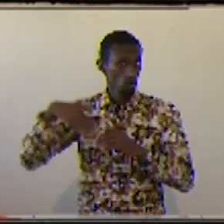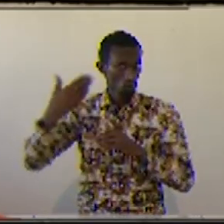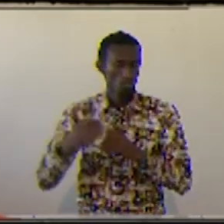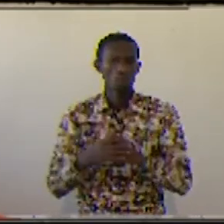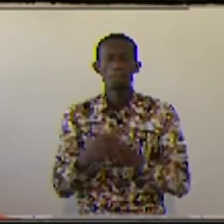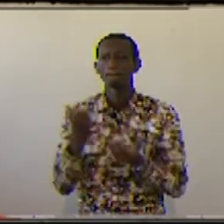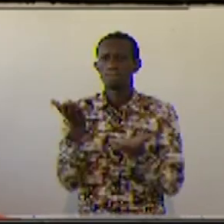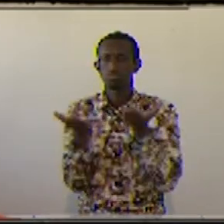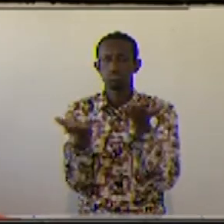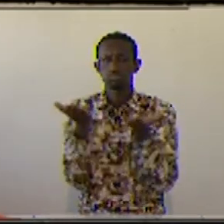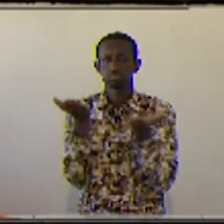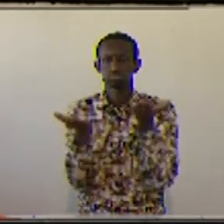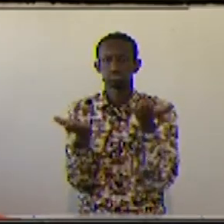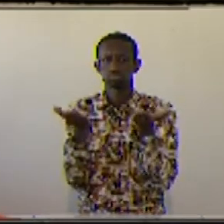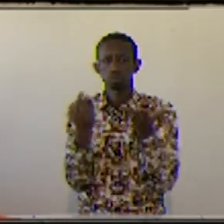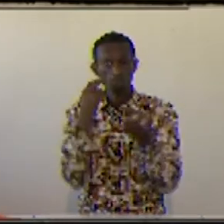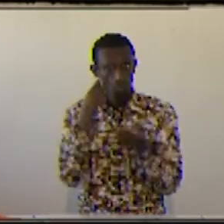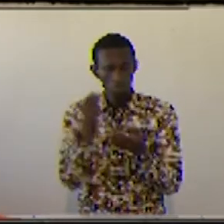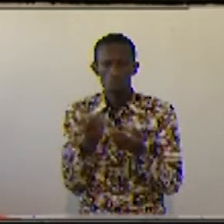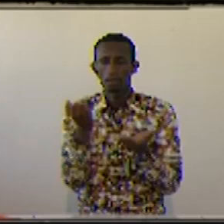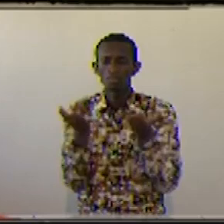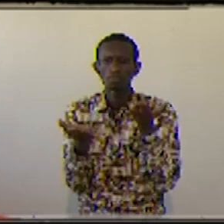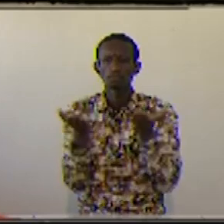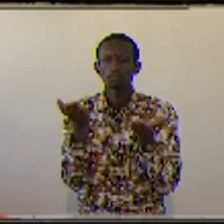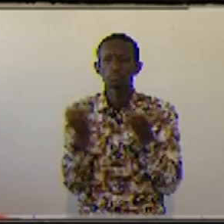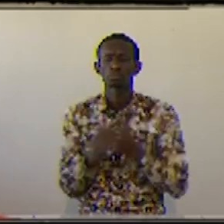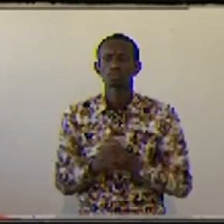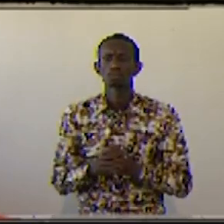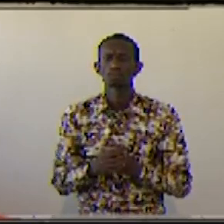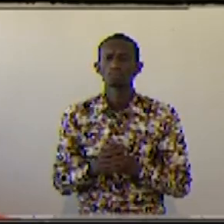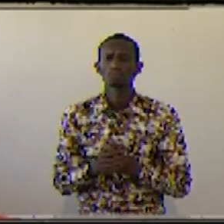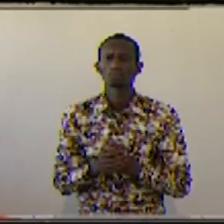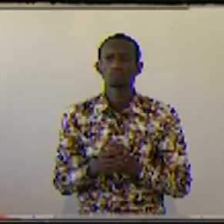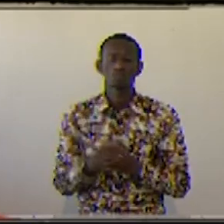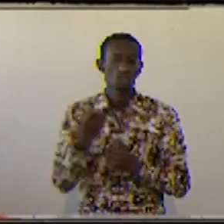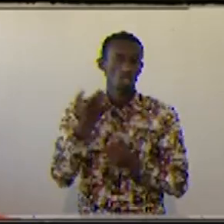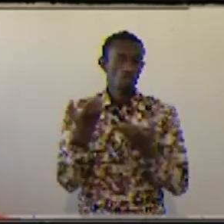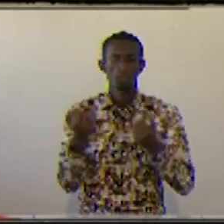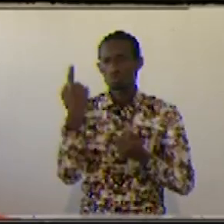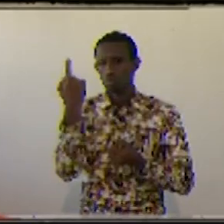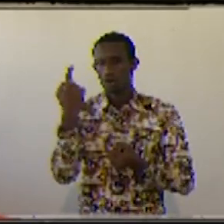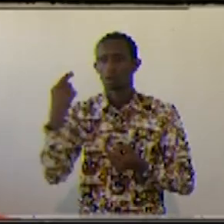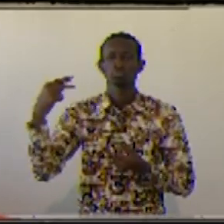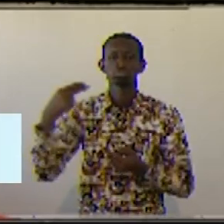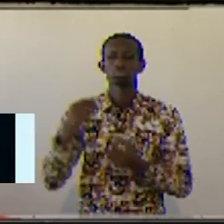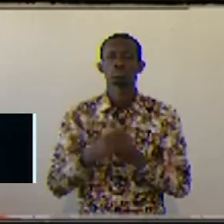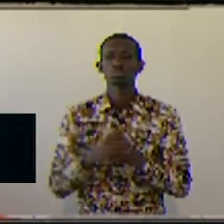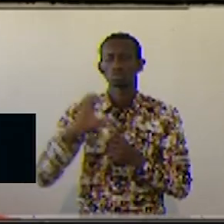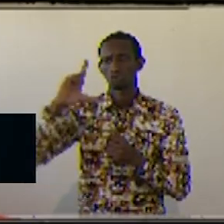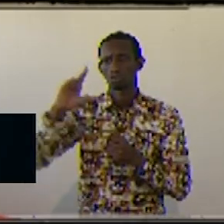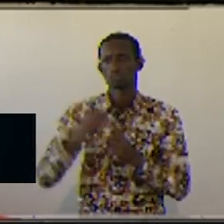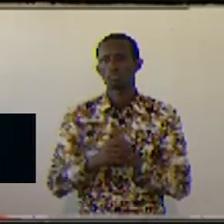Check if your equation is balanced. We have 1 chlorine here, but here we have 3